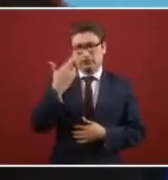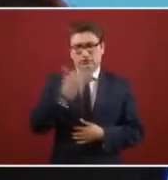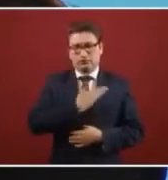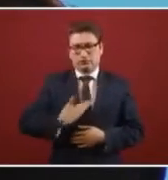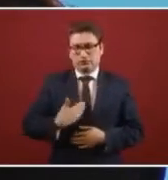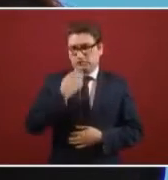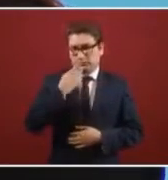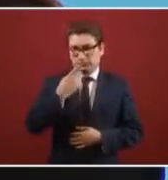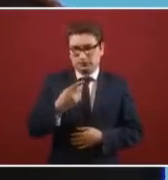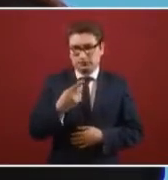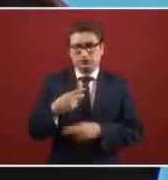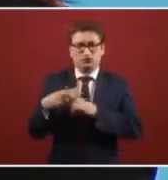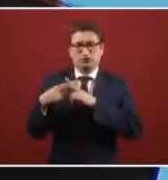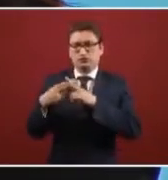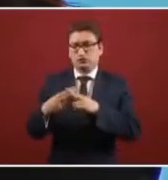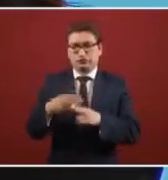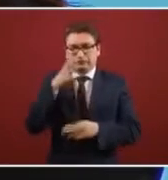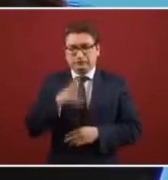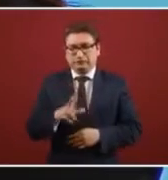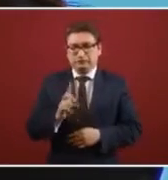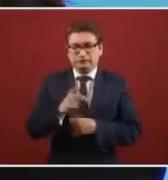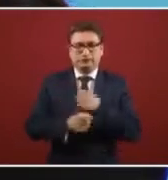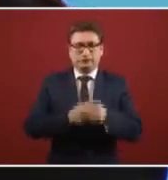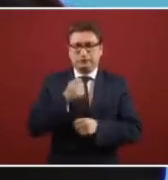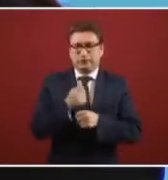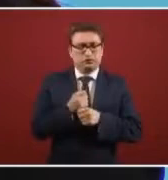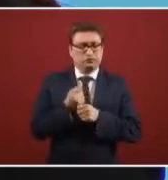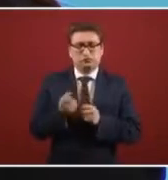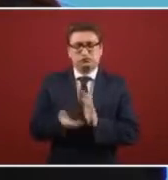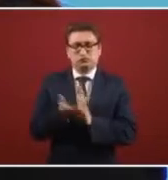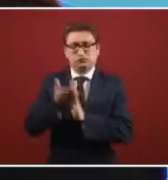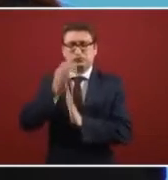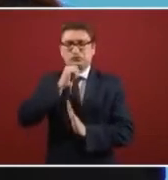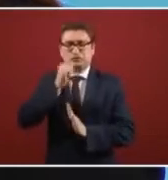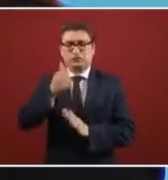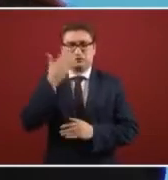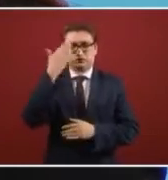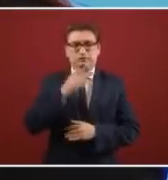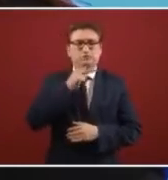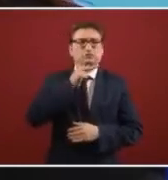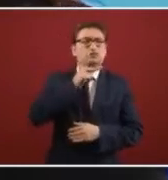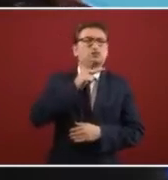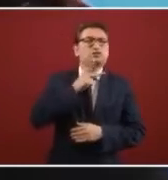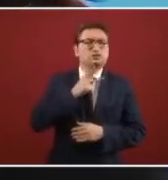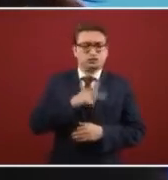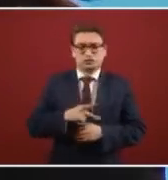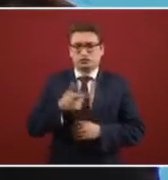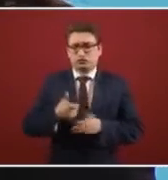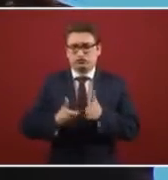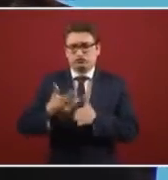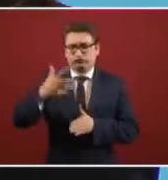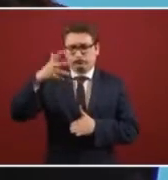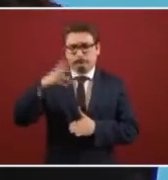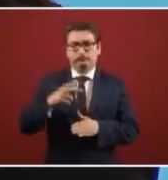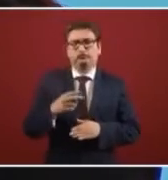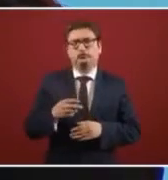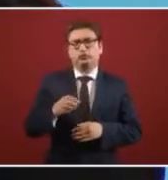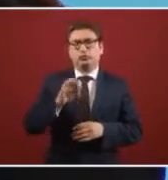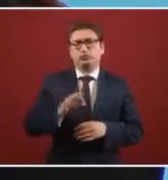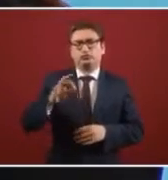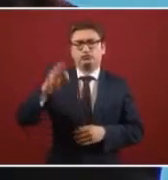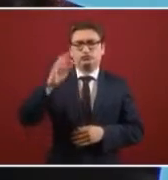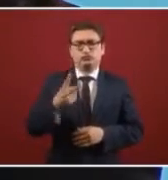has been without growth about 3 decades due to a demand